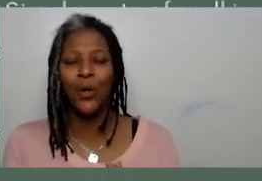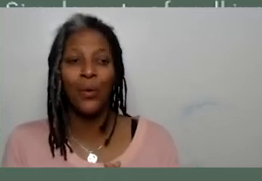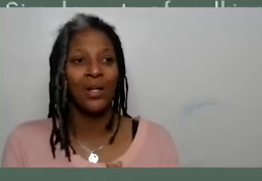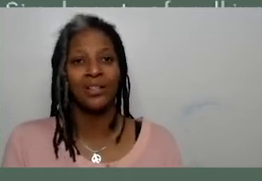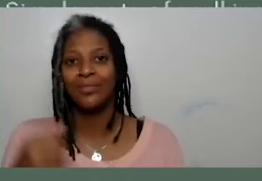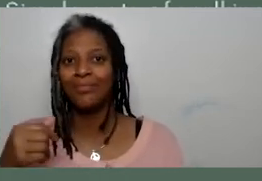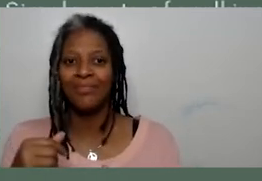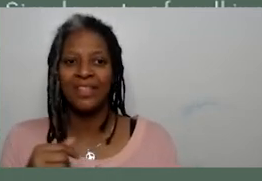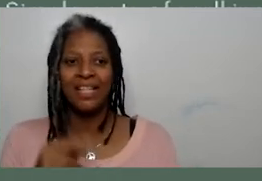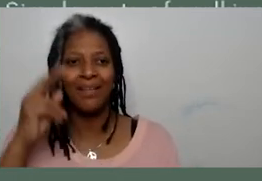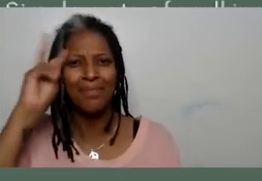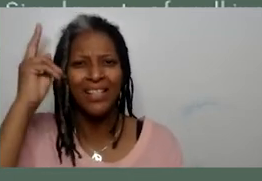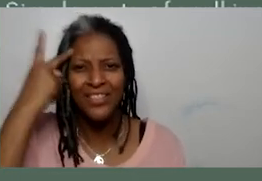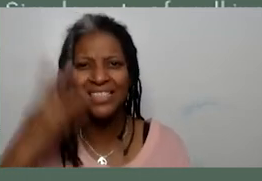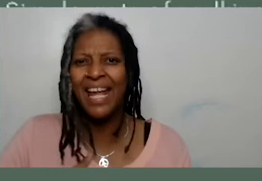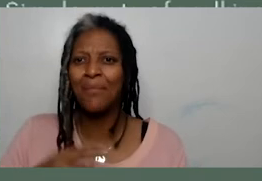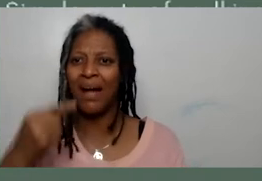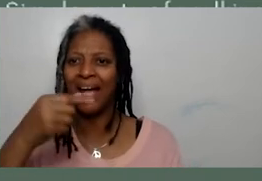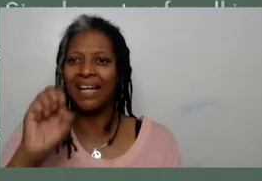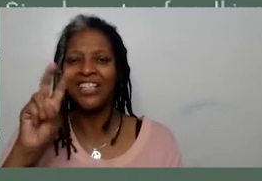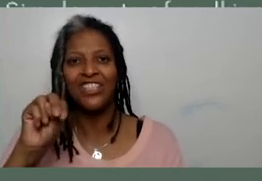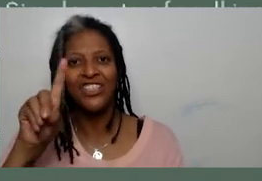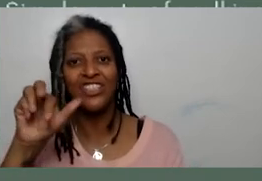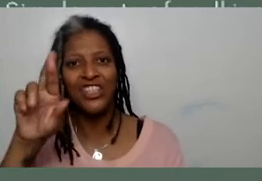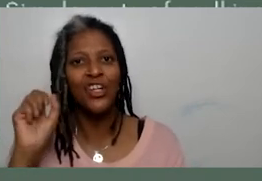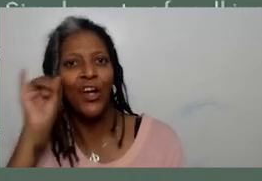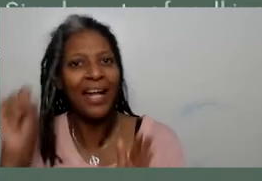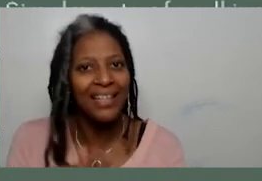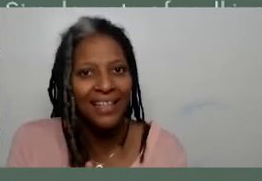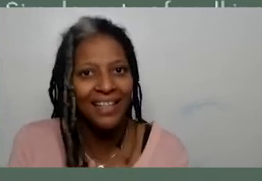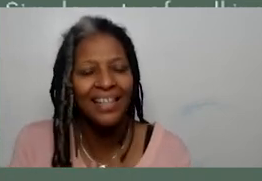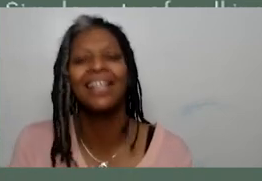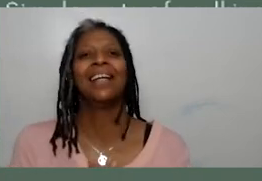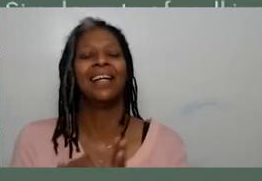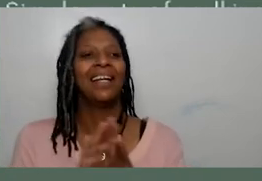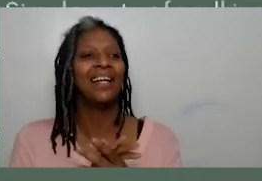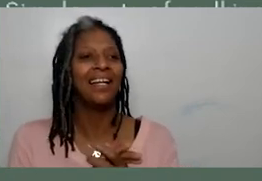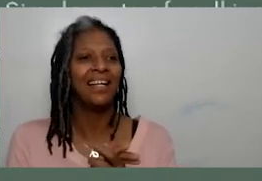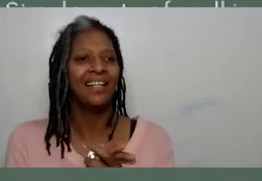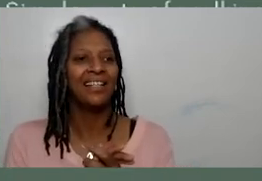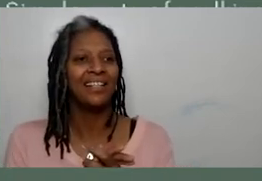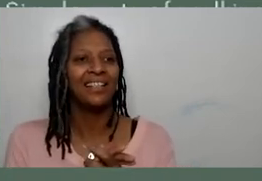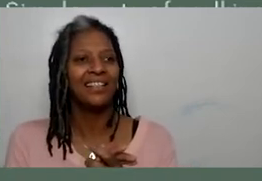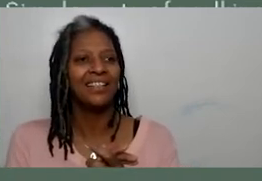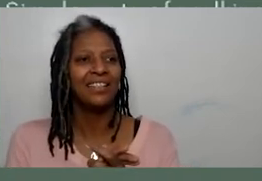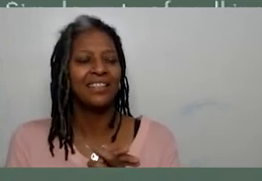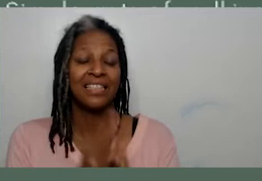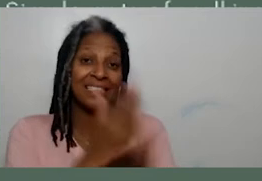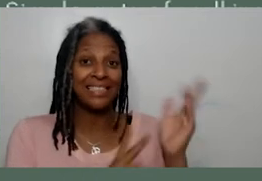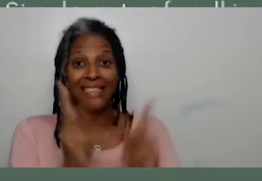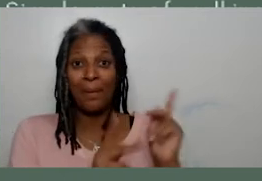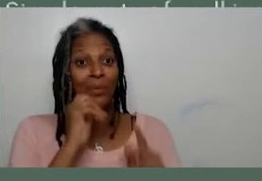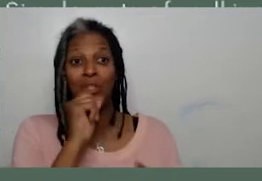Ashante, I just do not understand pronouns. I do not understand how children at this specific age can make a decision about their gender